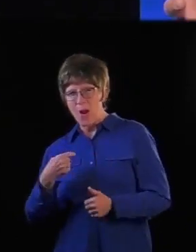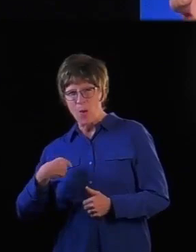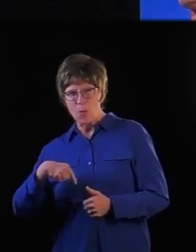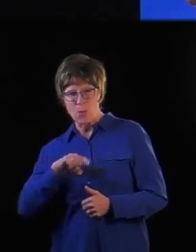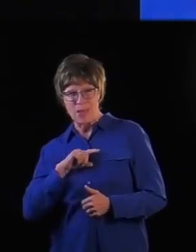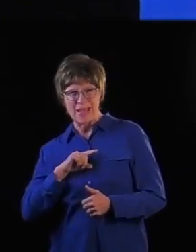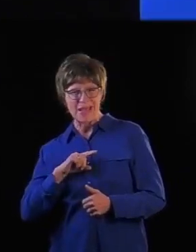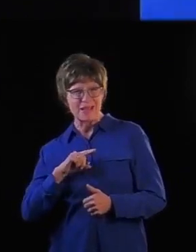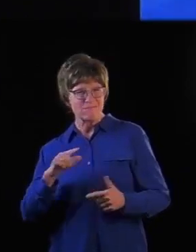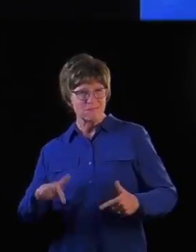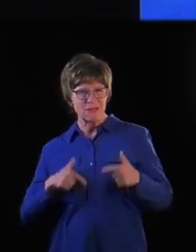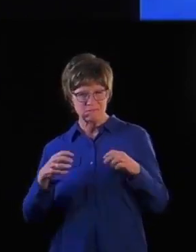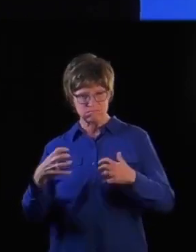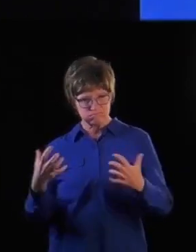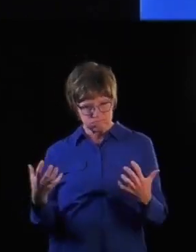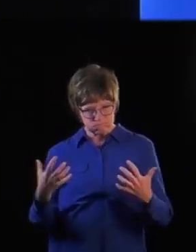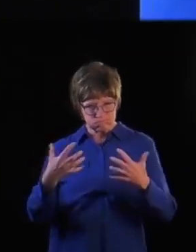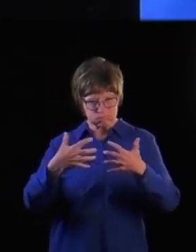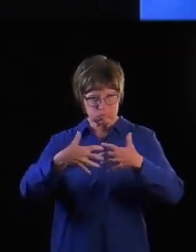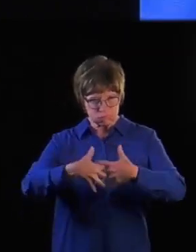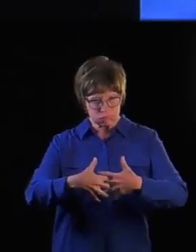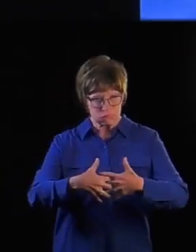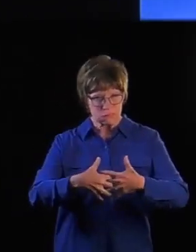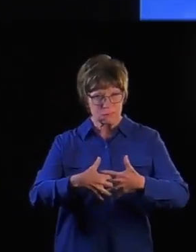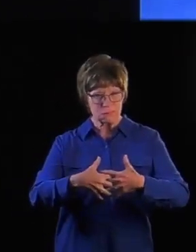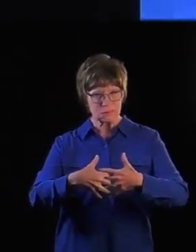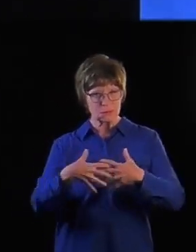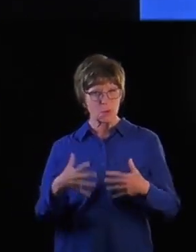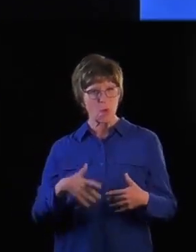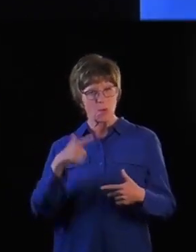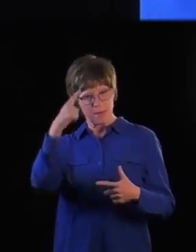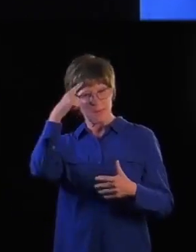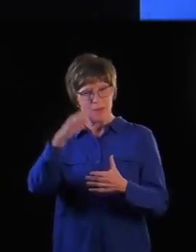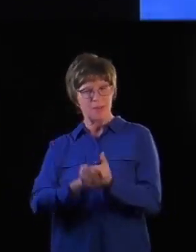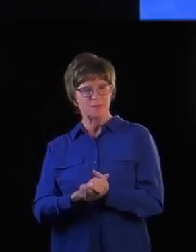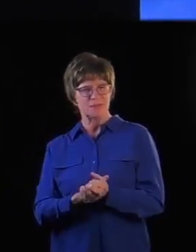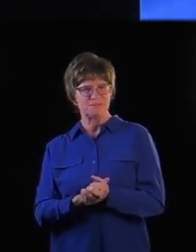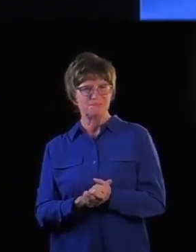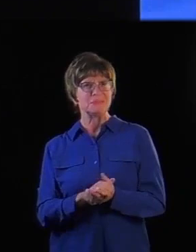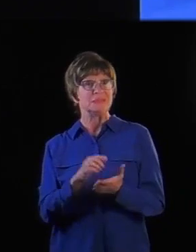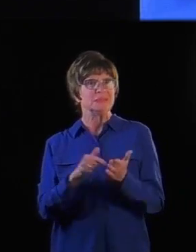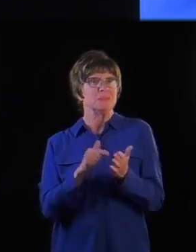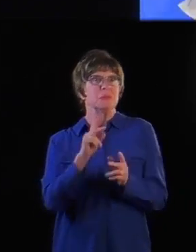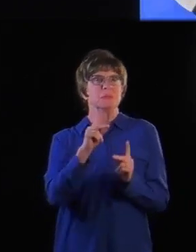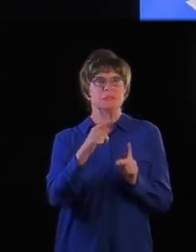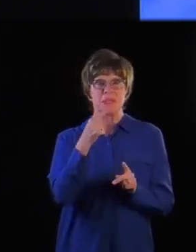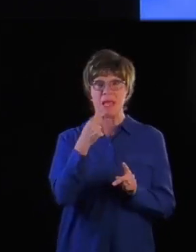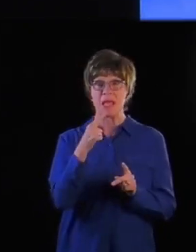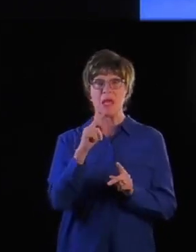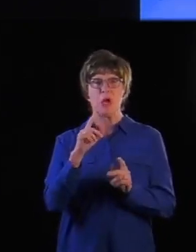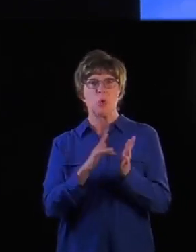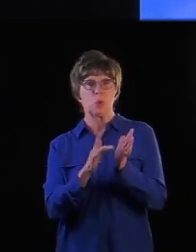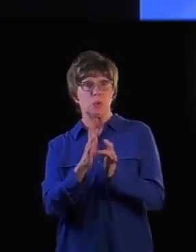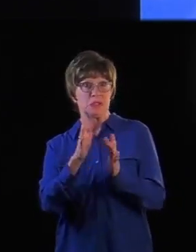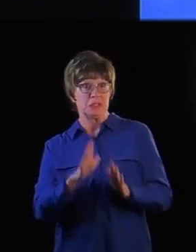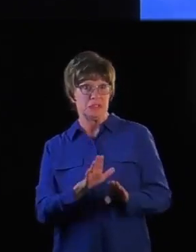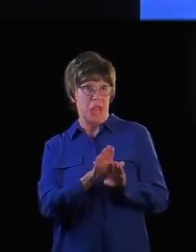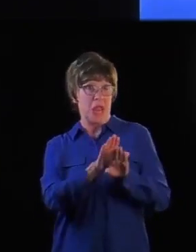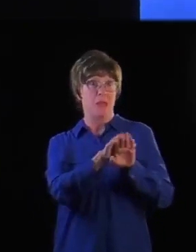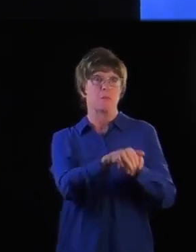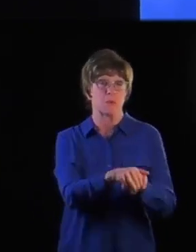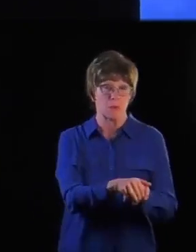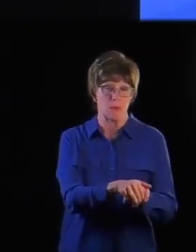key? Isn't that why we have people all the time saying that Christians are a bunch of hypocrites, because of what they say and what they do are two different